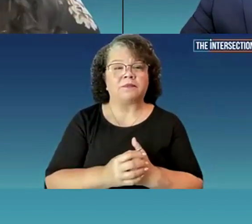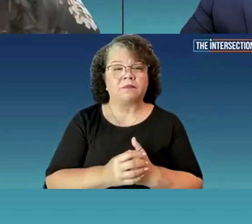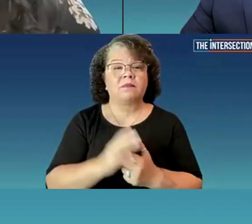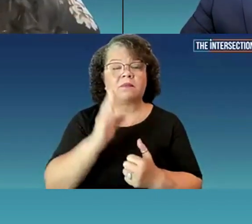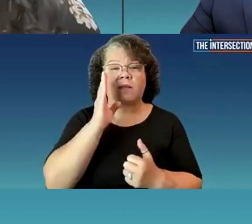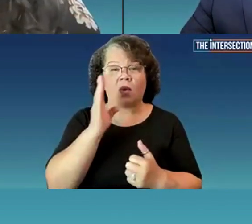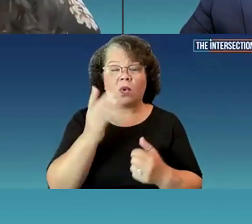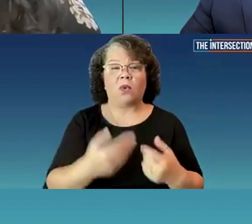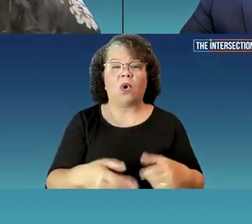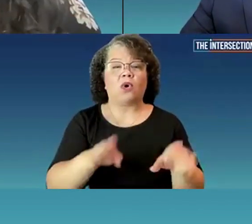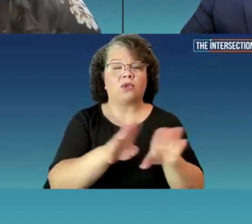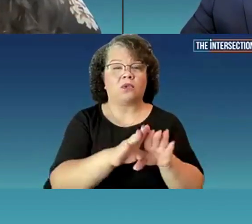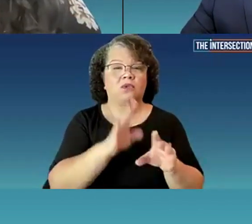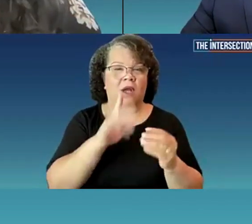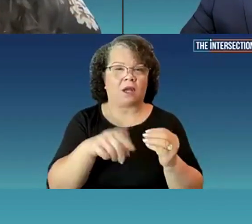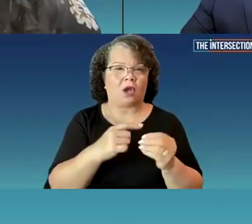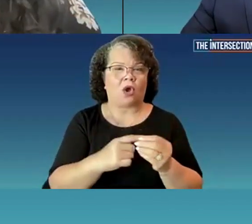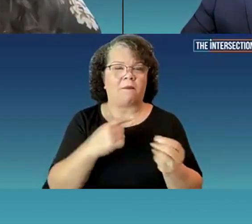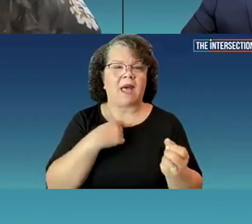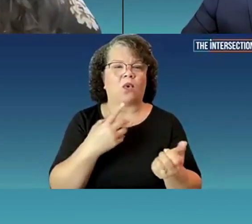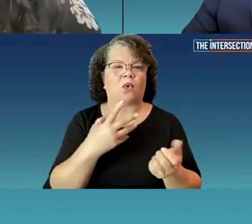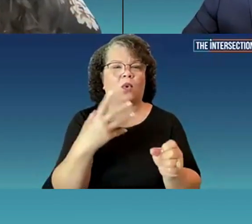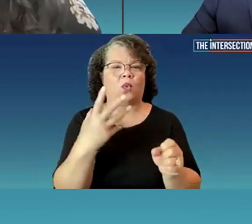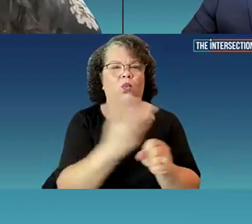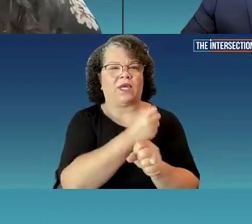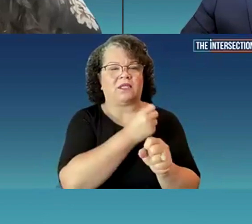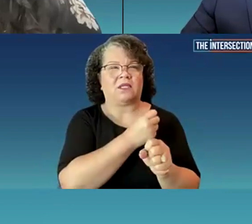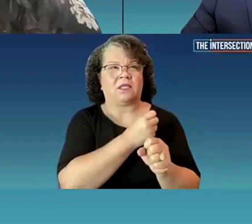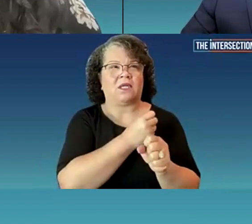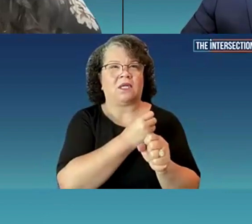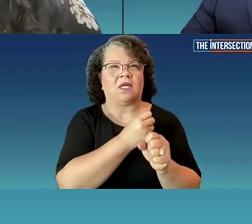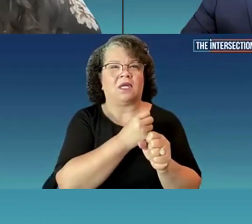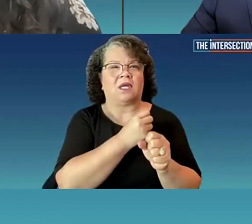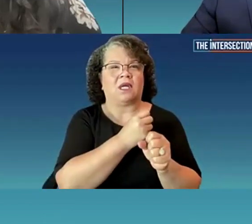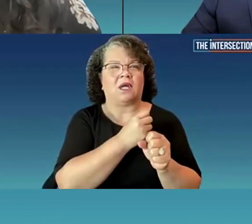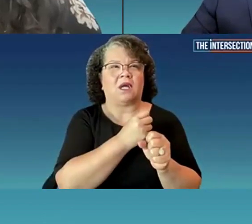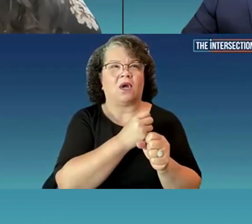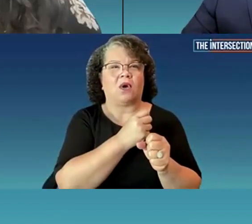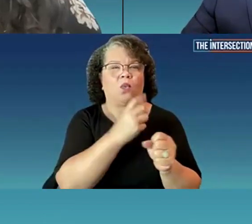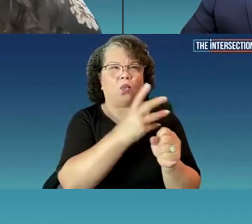about wins. So I want you all to start thinking about what are some successes and wins